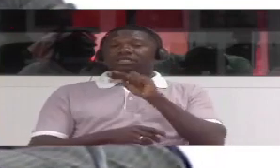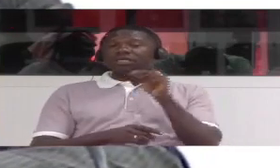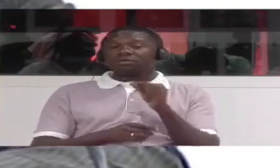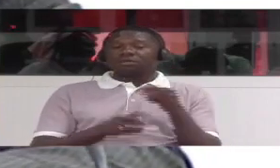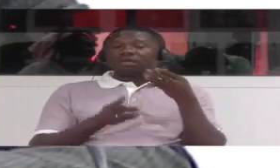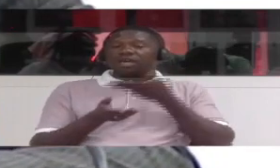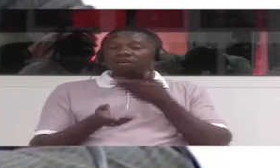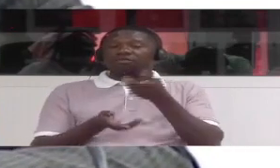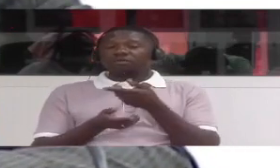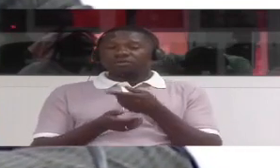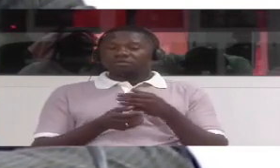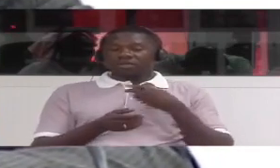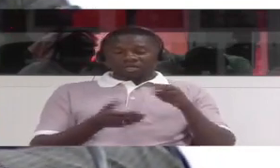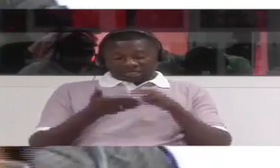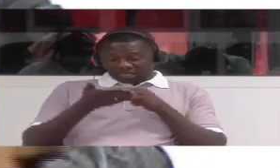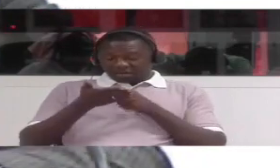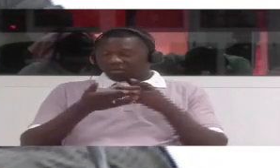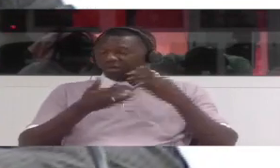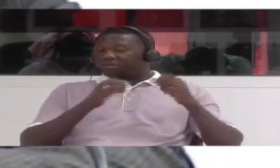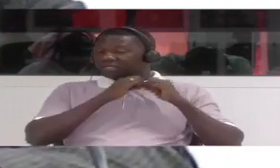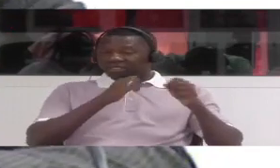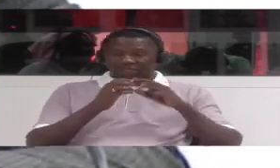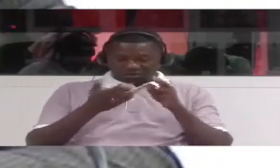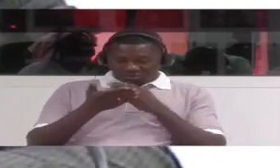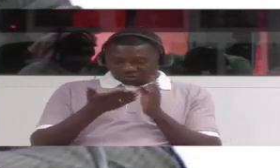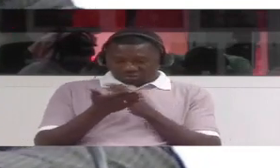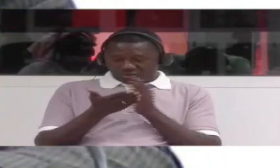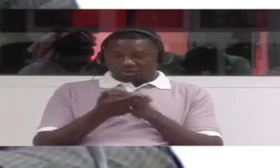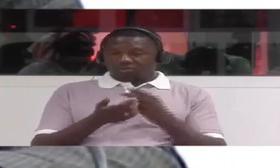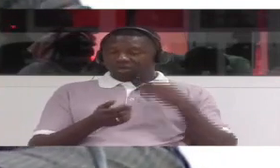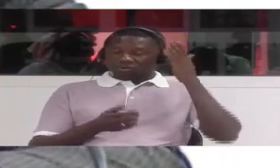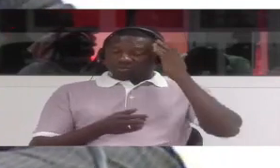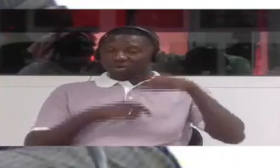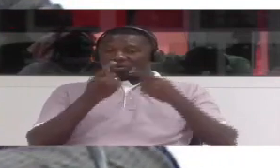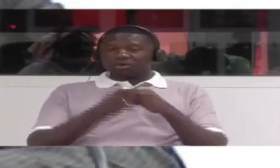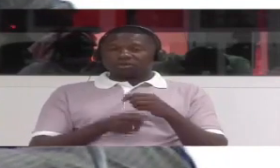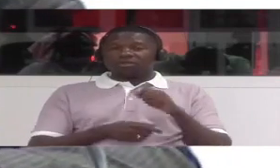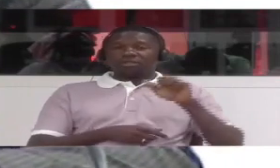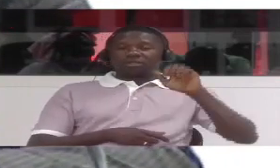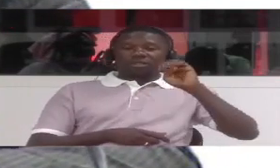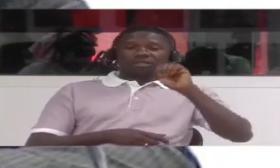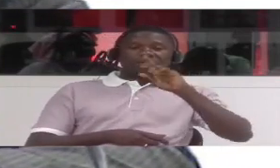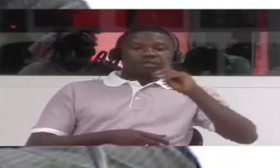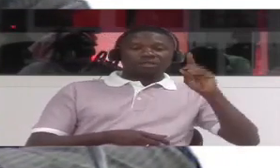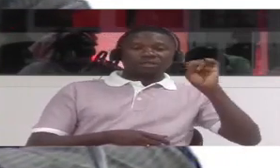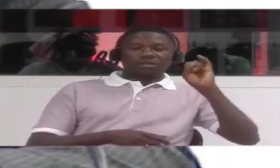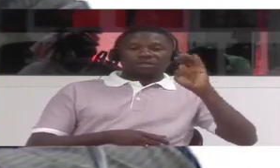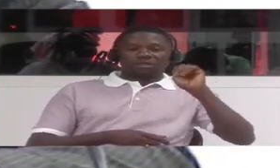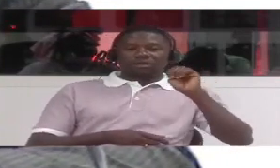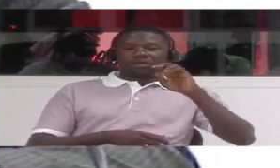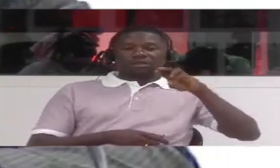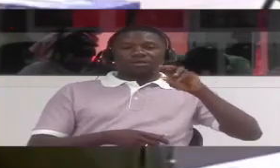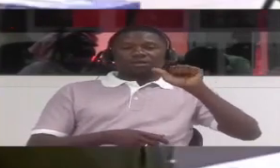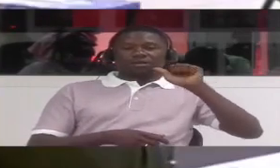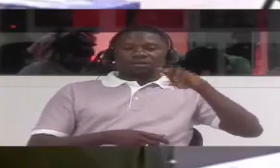types of dictatorships all around, even in the region. I know about Idi Amin, about Samuel Doe, about a lot